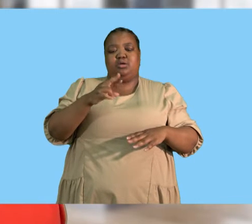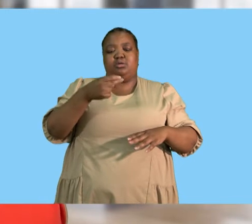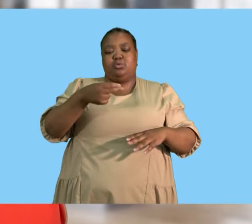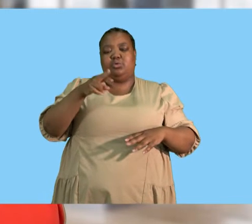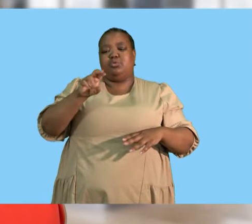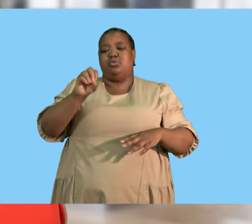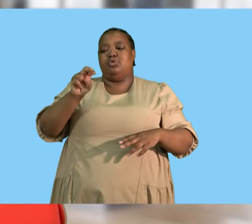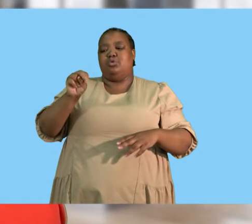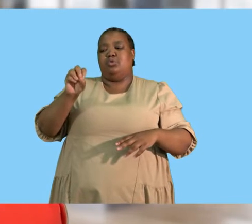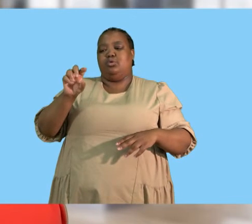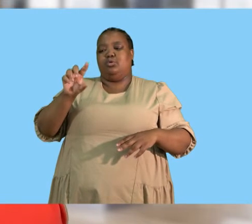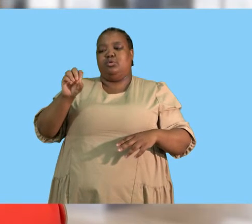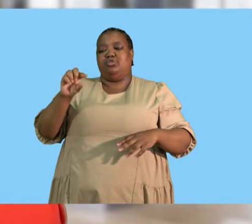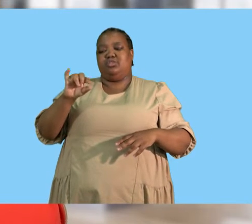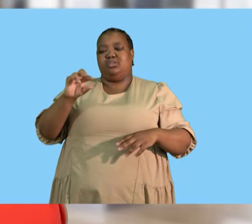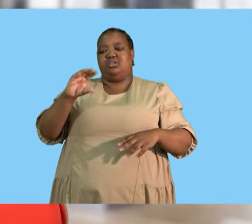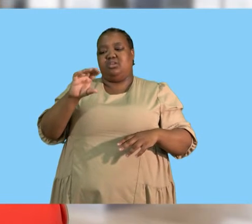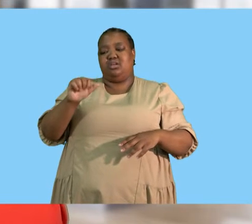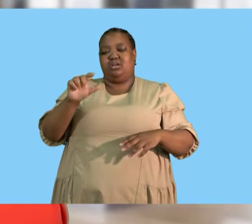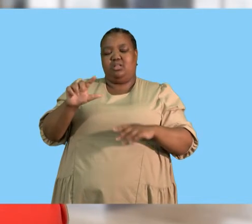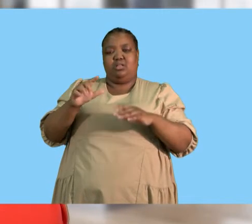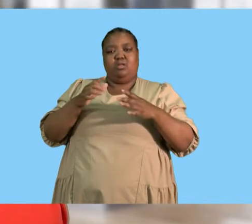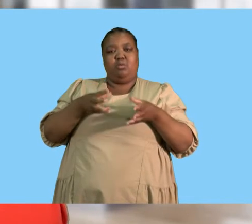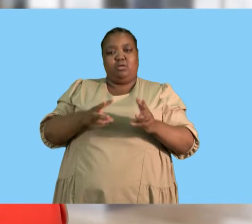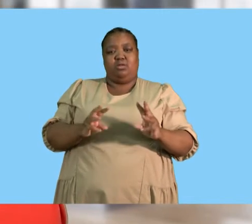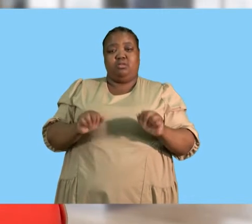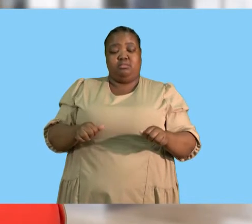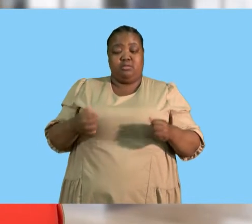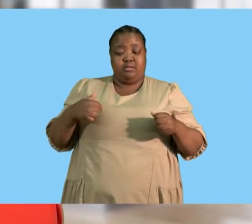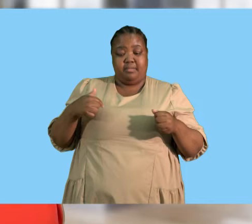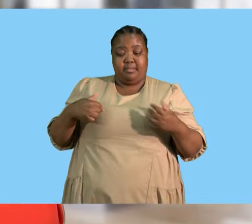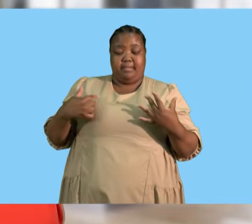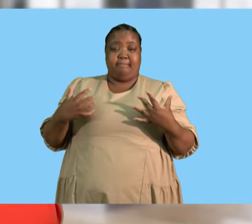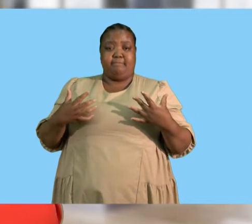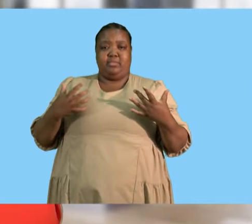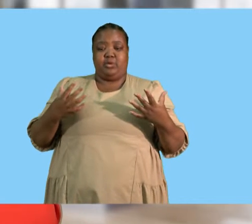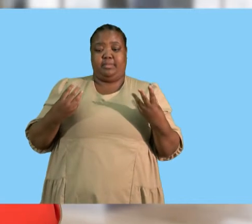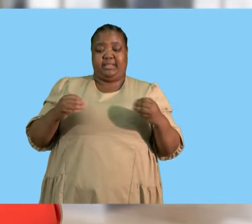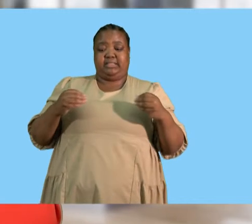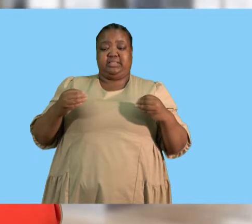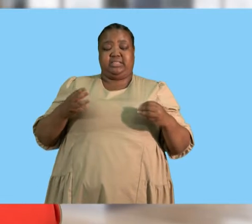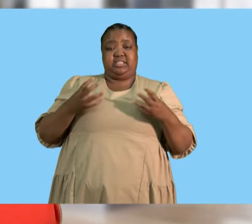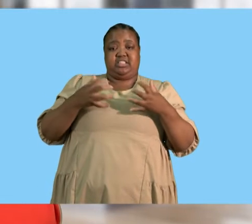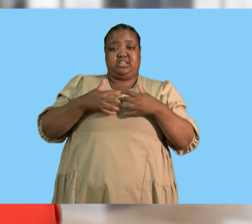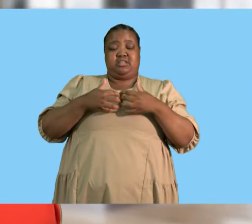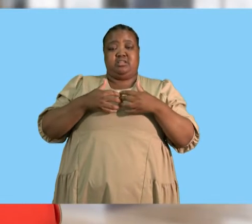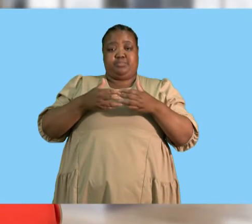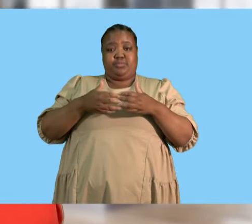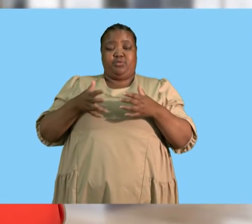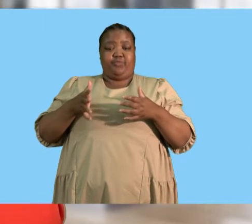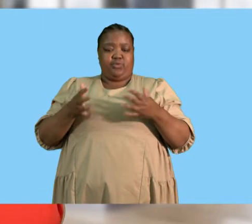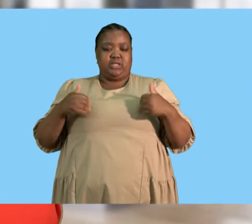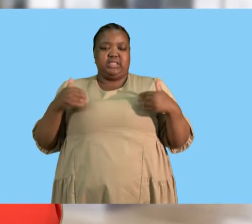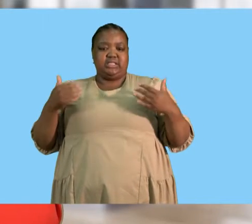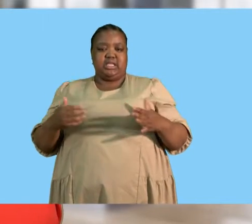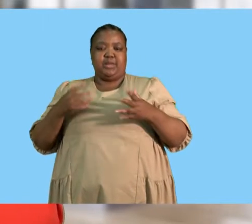For example, if I want to start a business, I cannot first start planning and say I want to